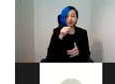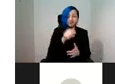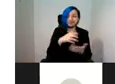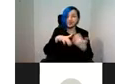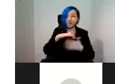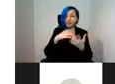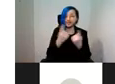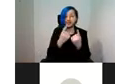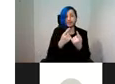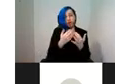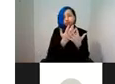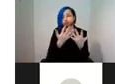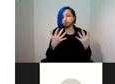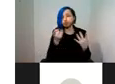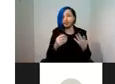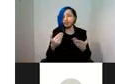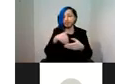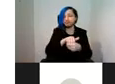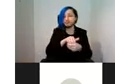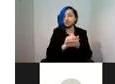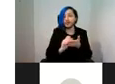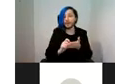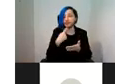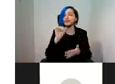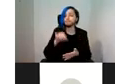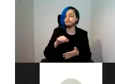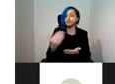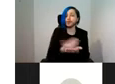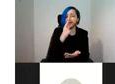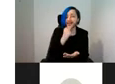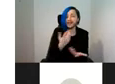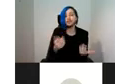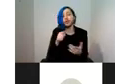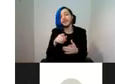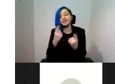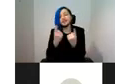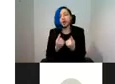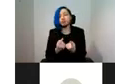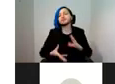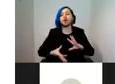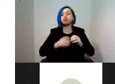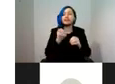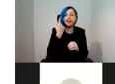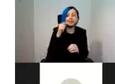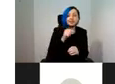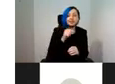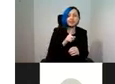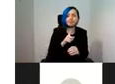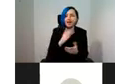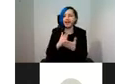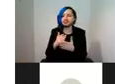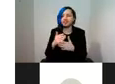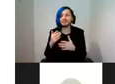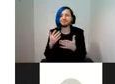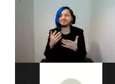that objects, digital objects are created and understood often don't work in the ways that archival or